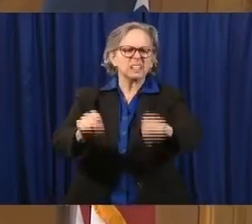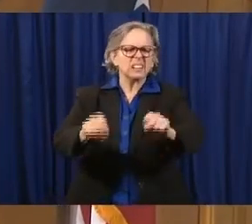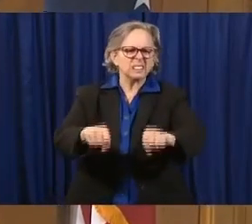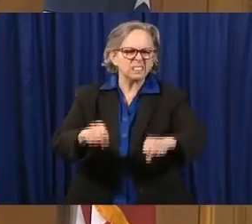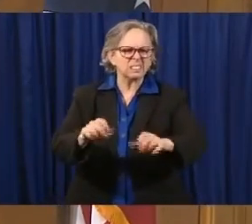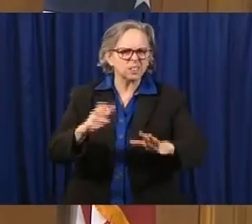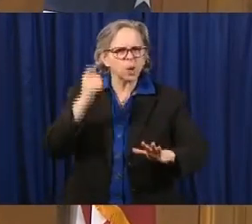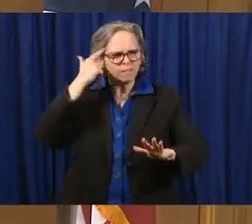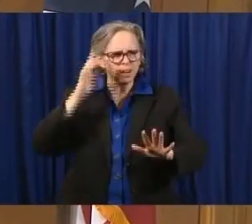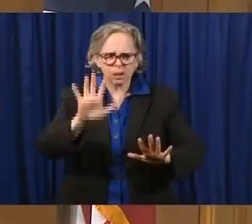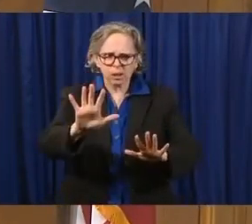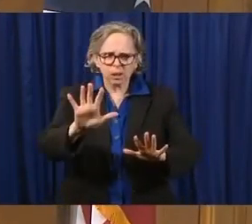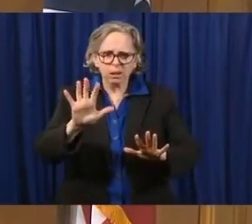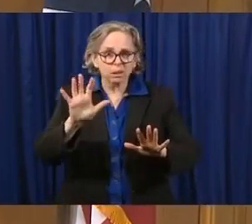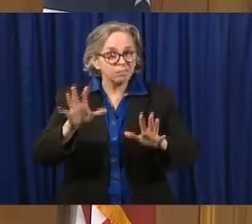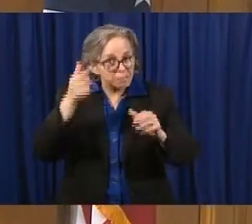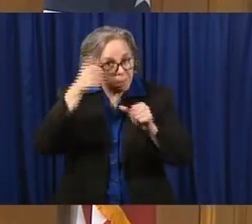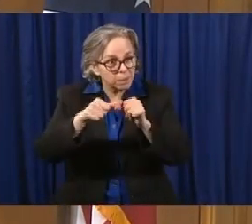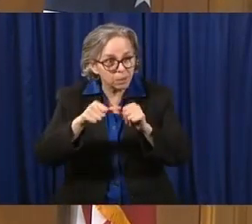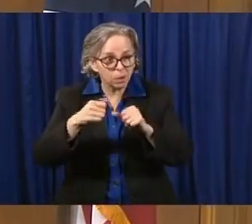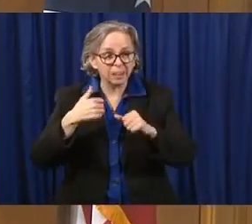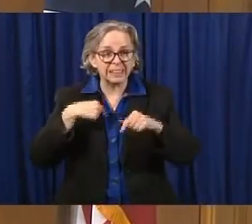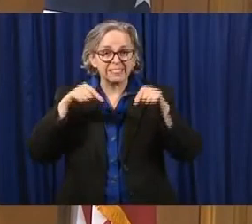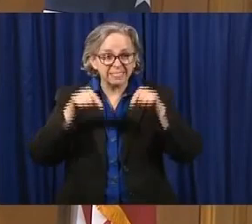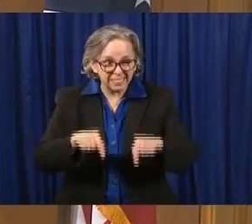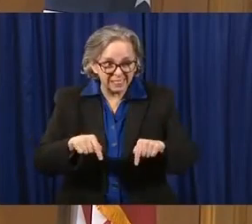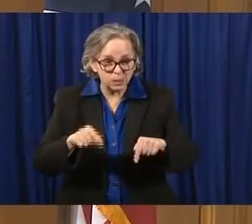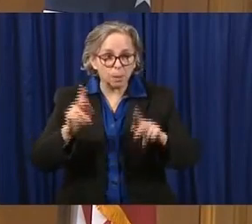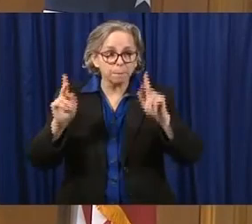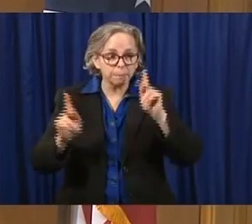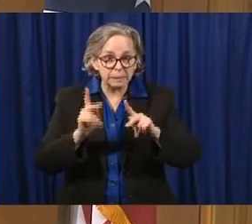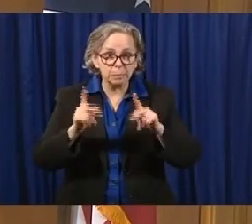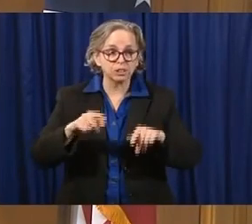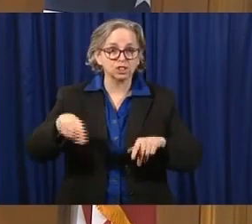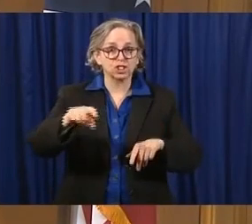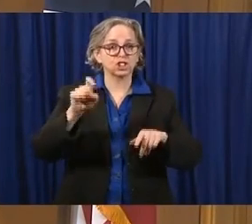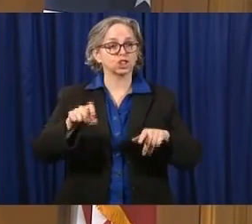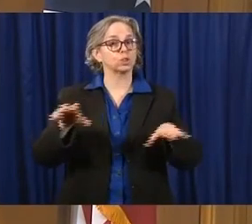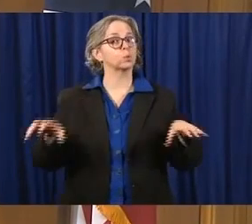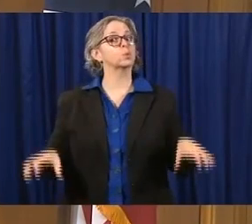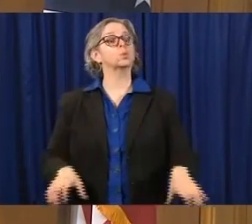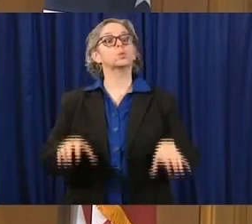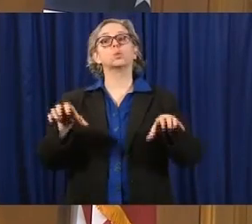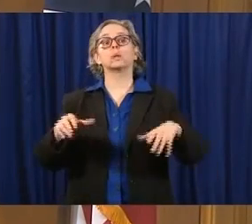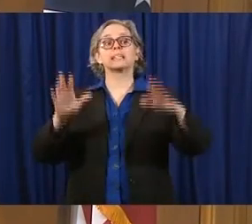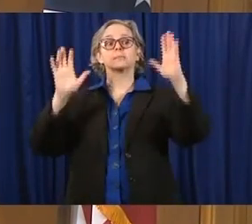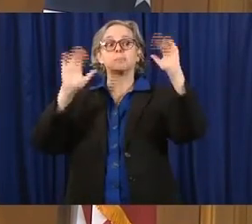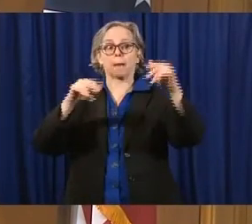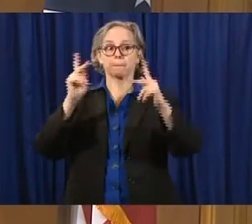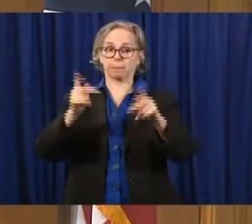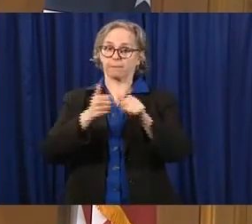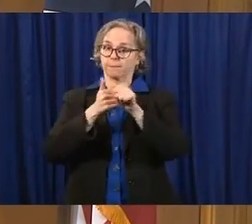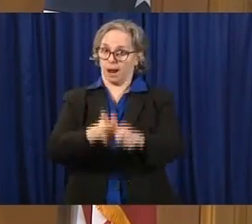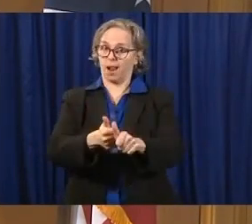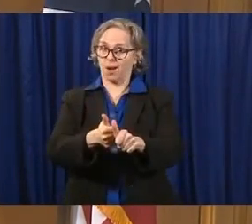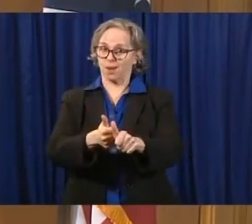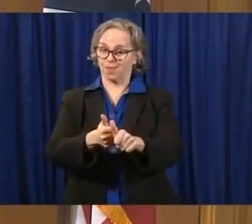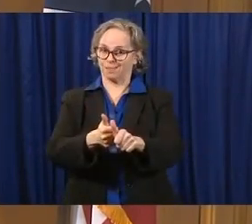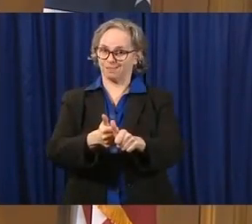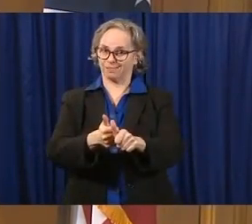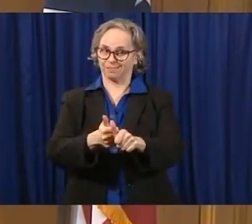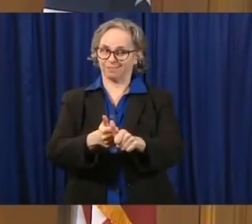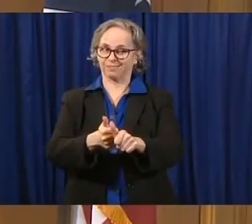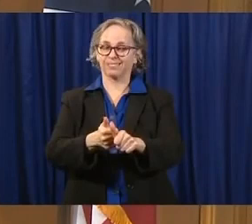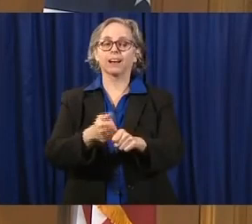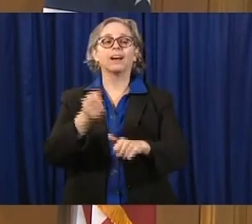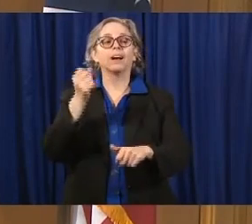what people should be doing, and we will fully expect they're going to do it. So, but yes, that will